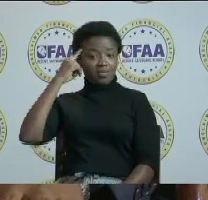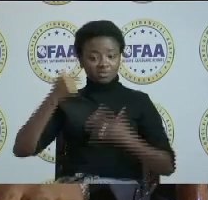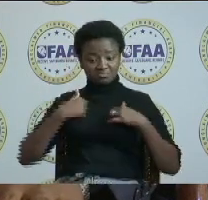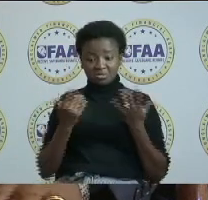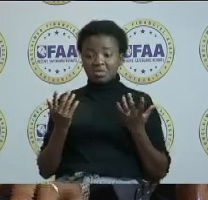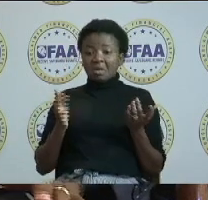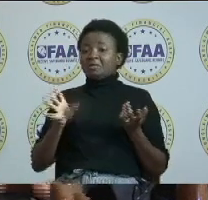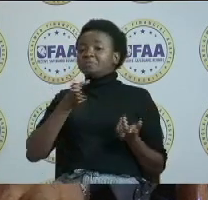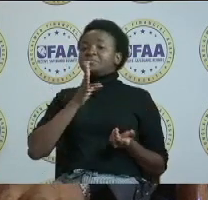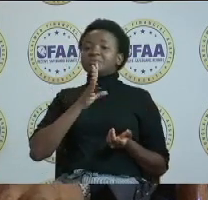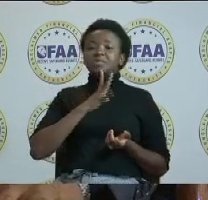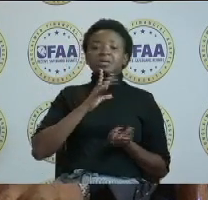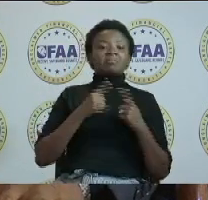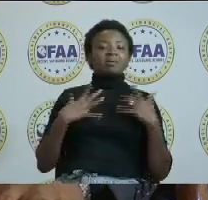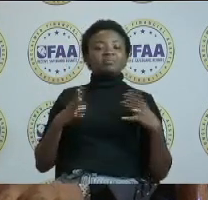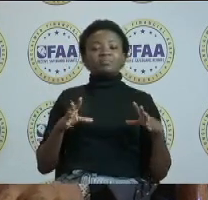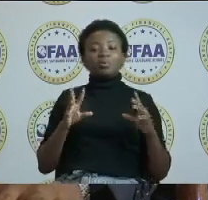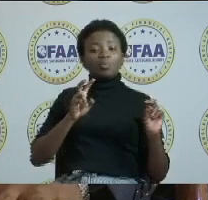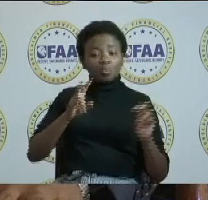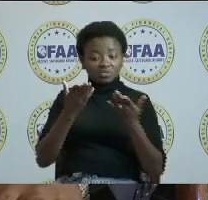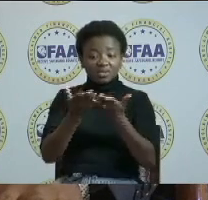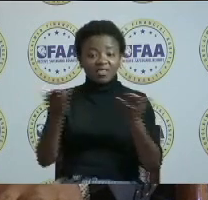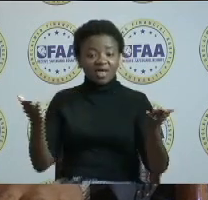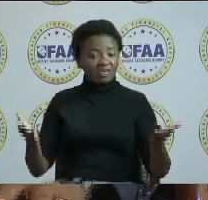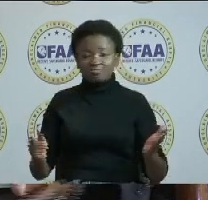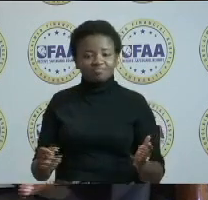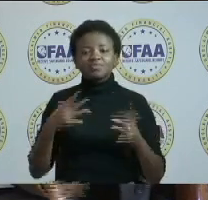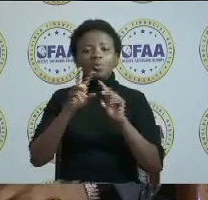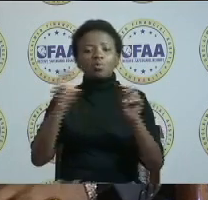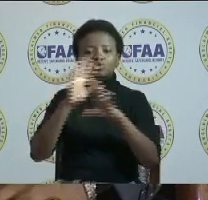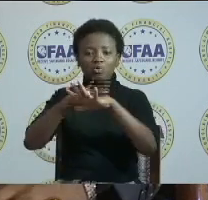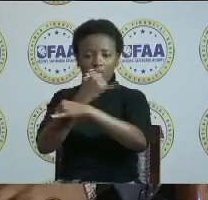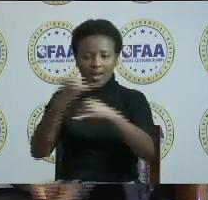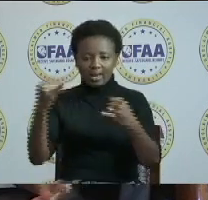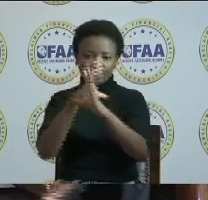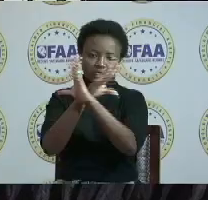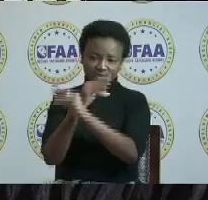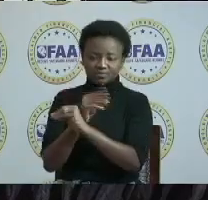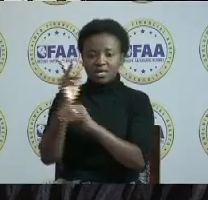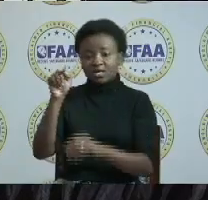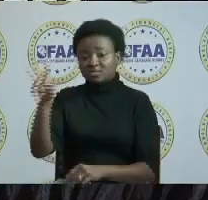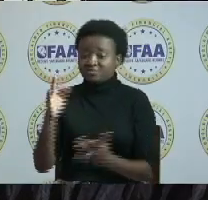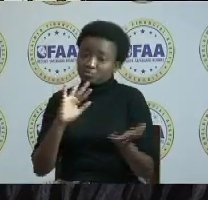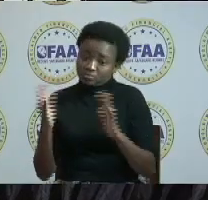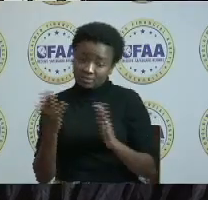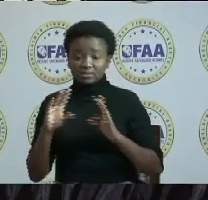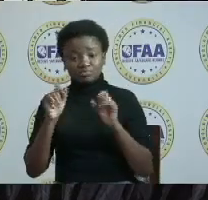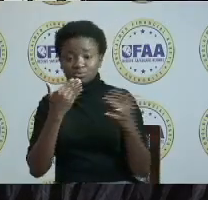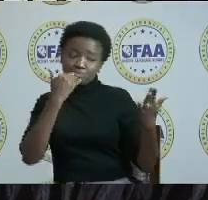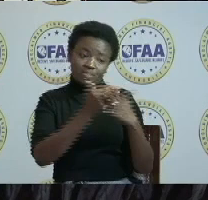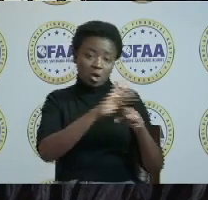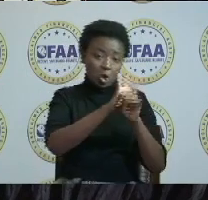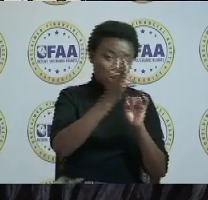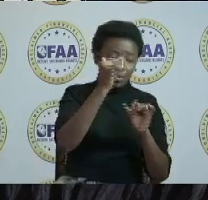than the conventional TV way that we know. So in one way, we can say thank you to COVID for helping us be more